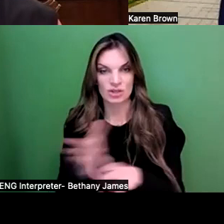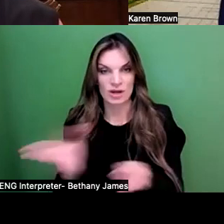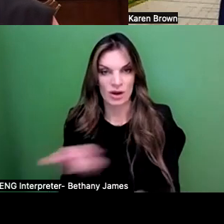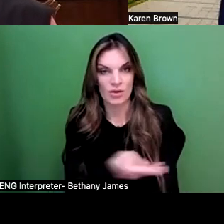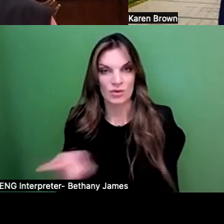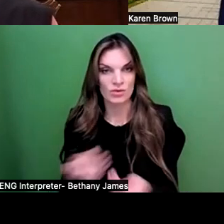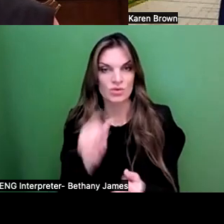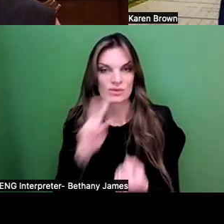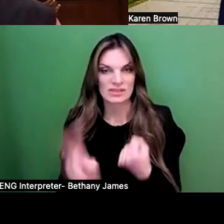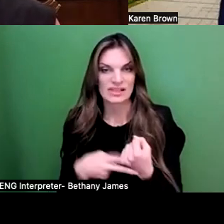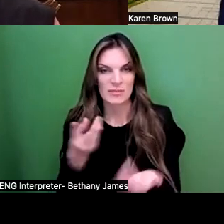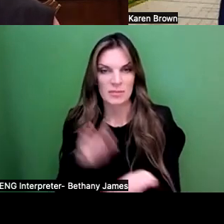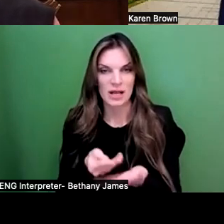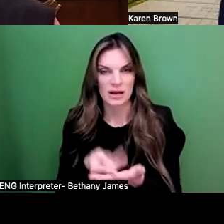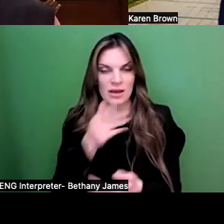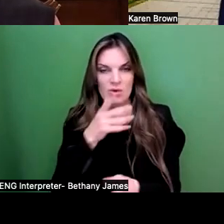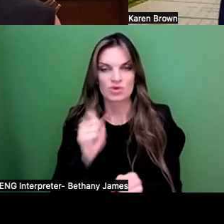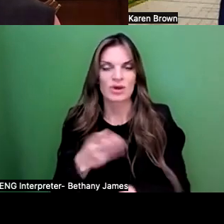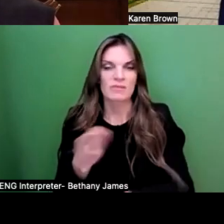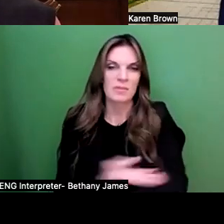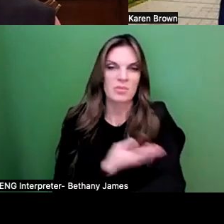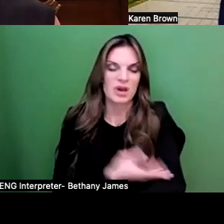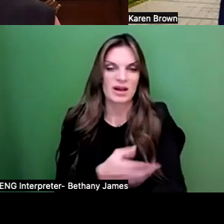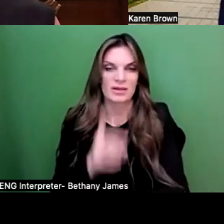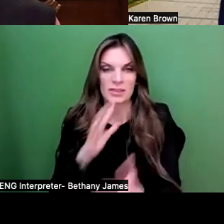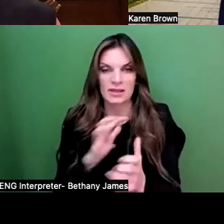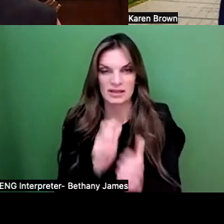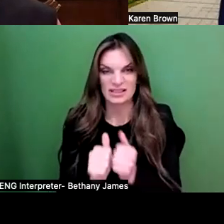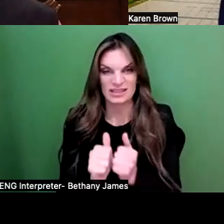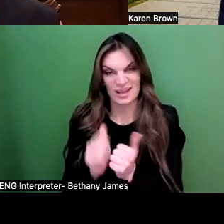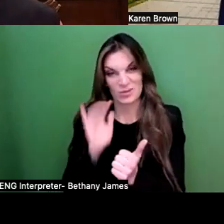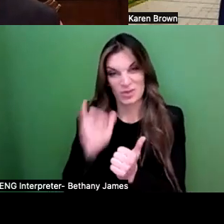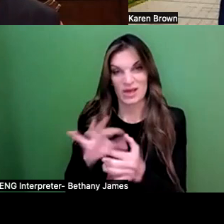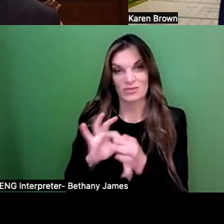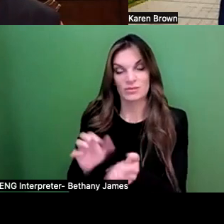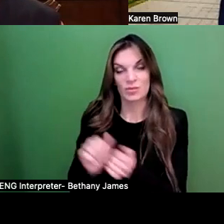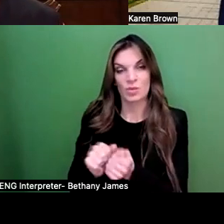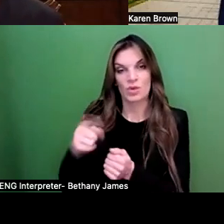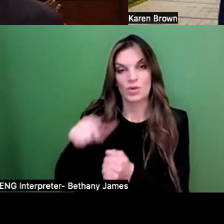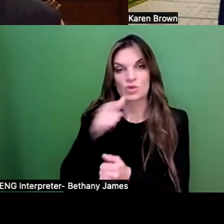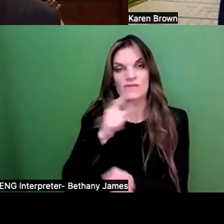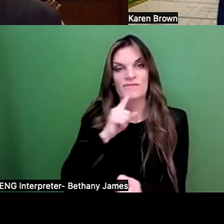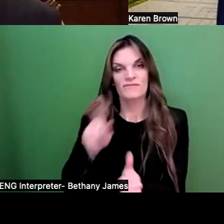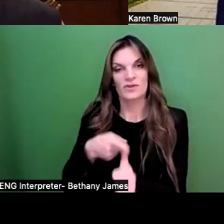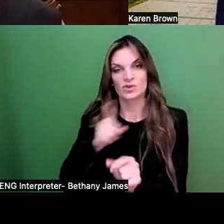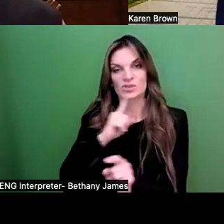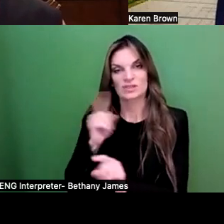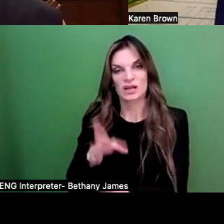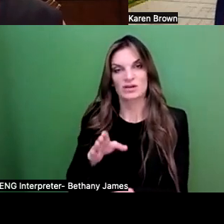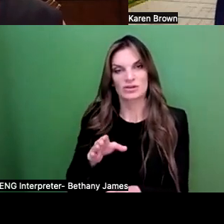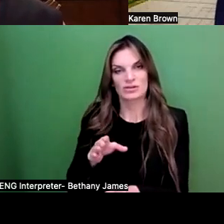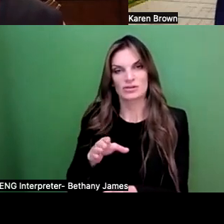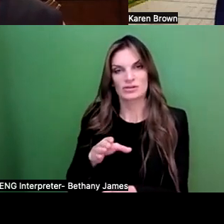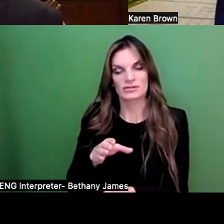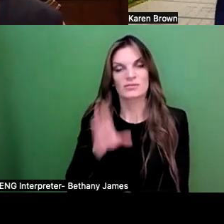money. I would also try to repair the damage done to the relationship between first responders and Village Hall.